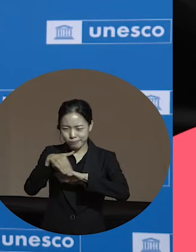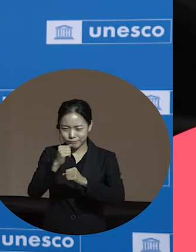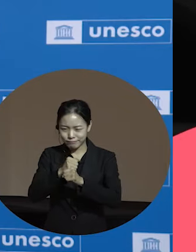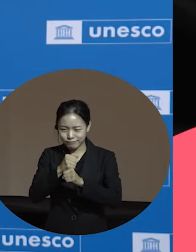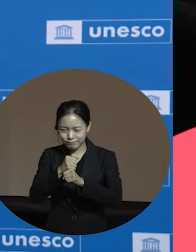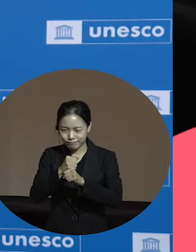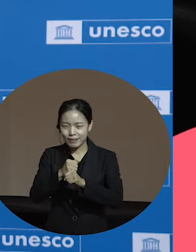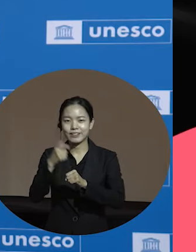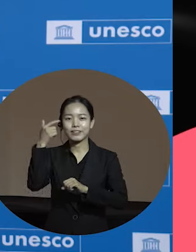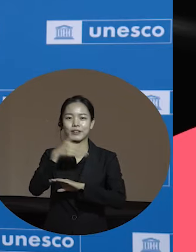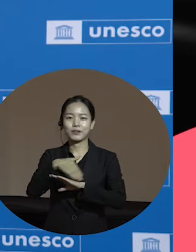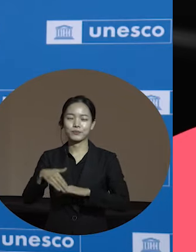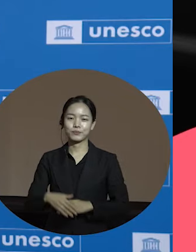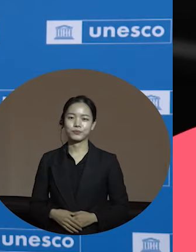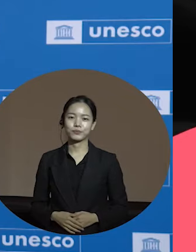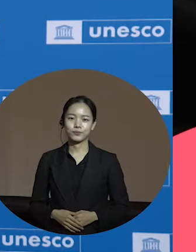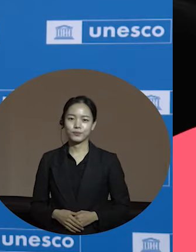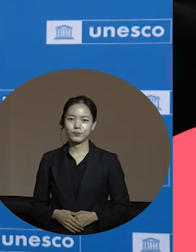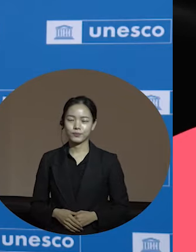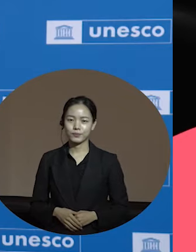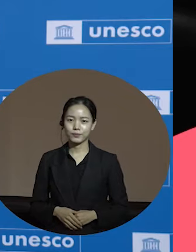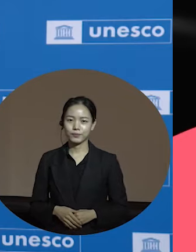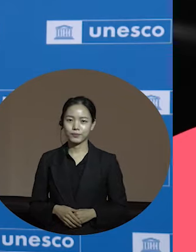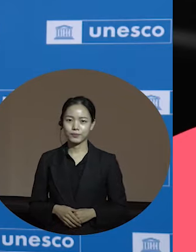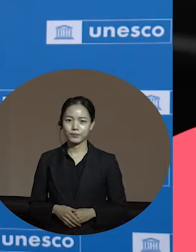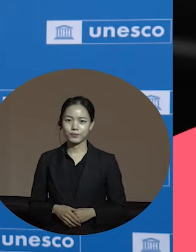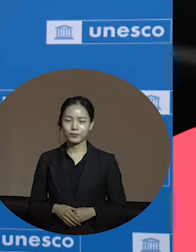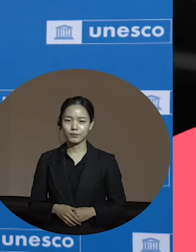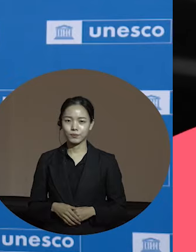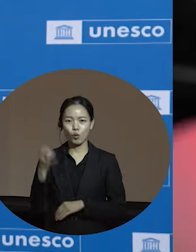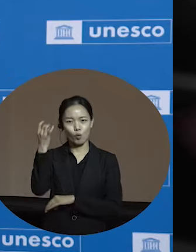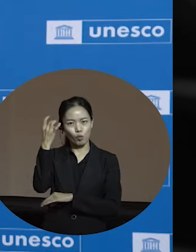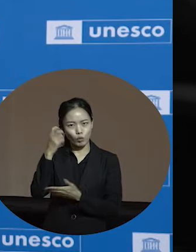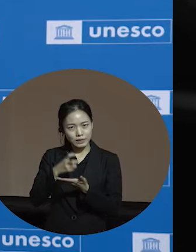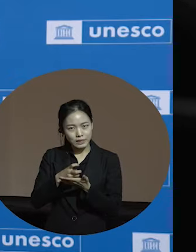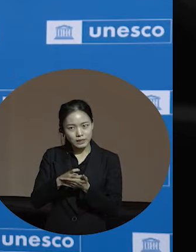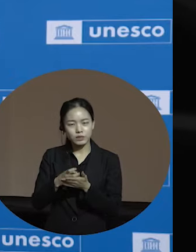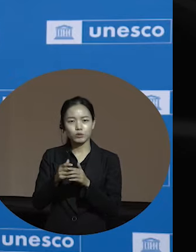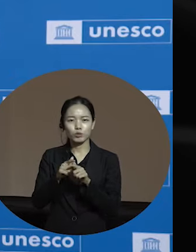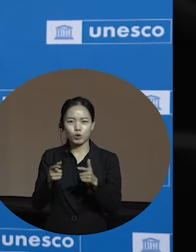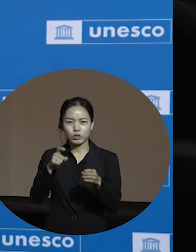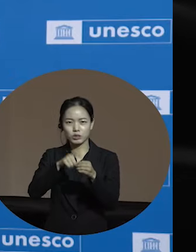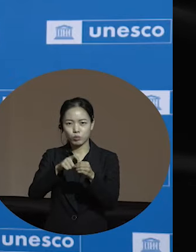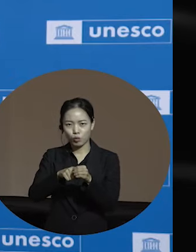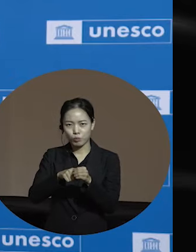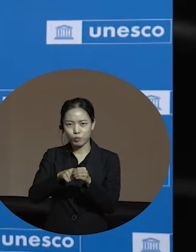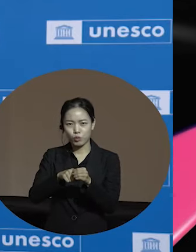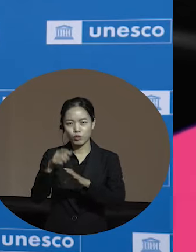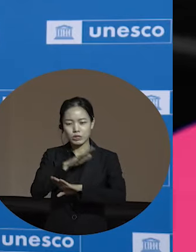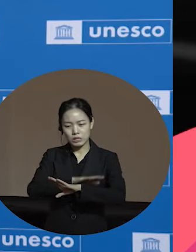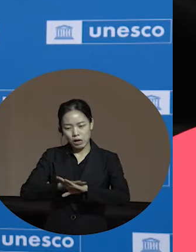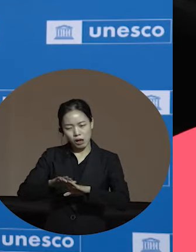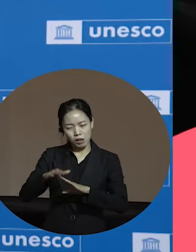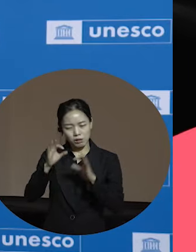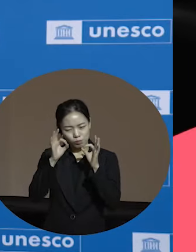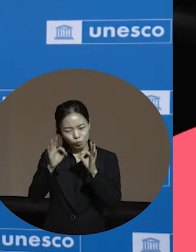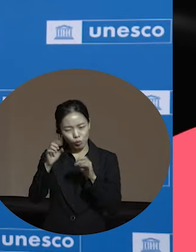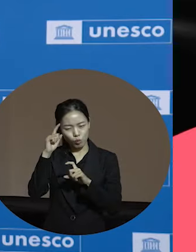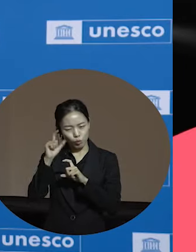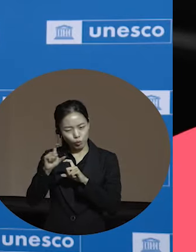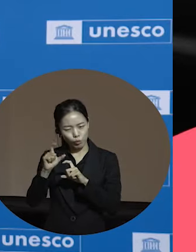strategy is to ensure that the principles and the goals encapsulated in the framework are not only embraced, but